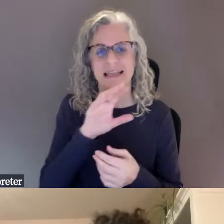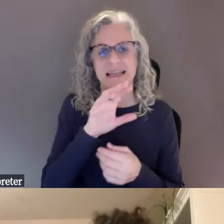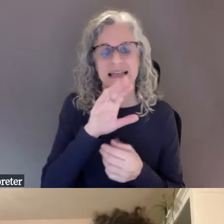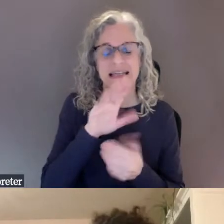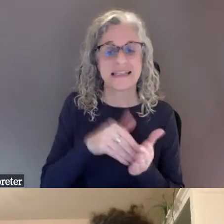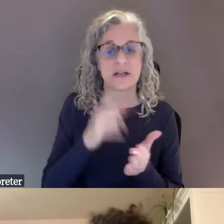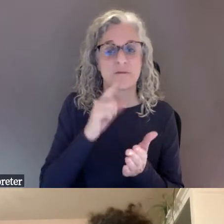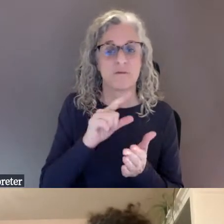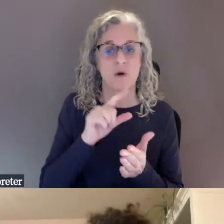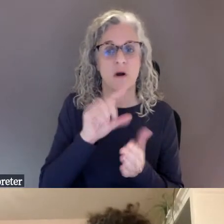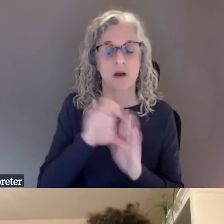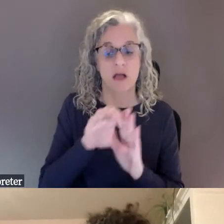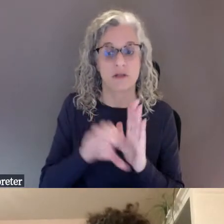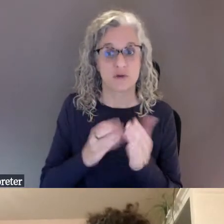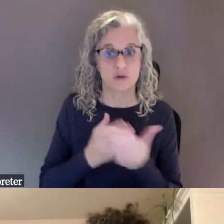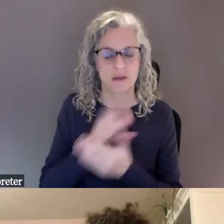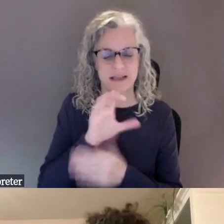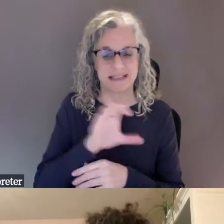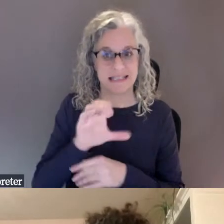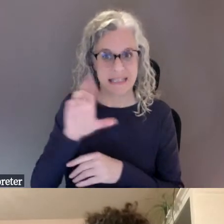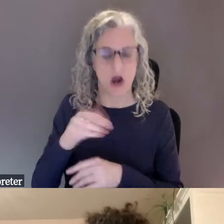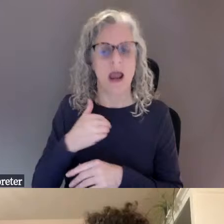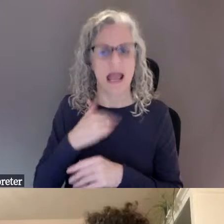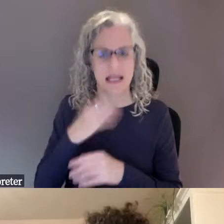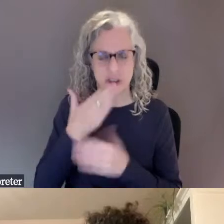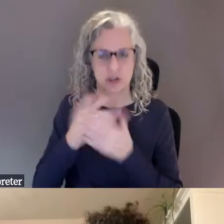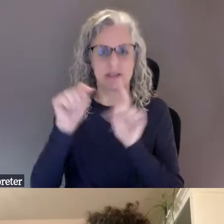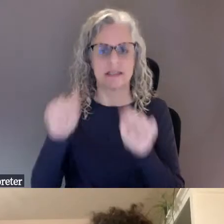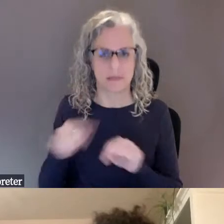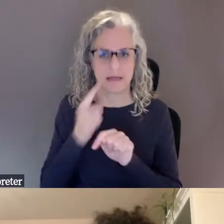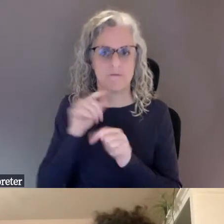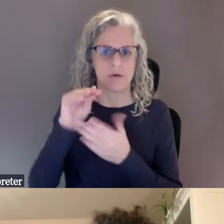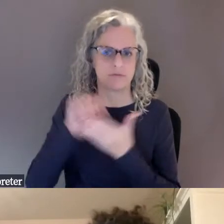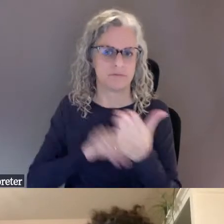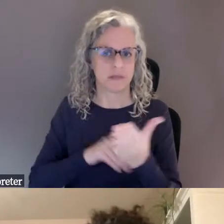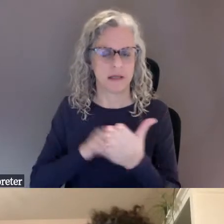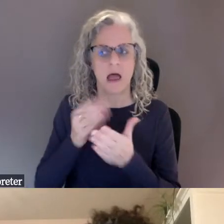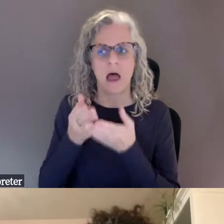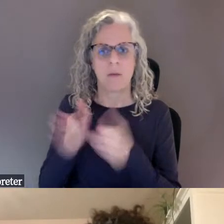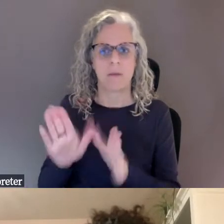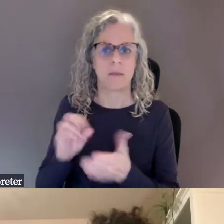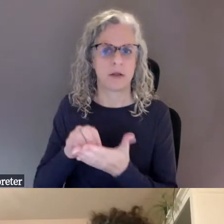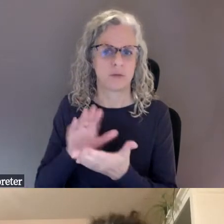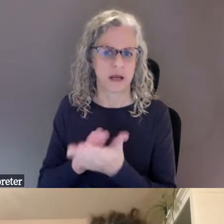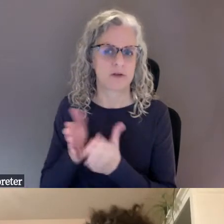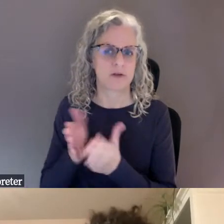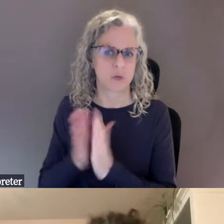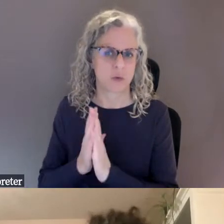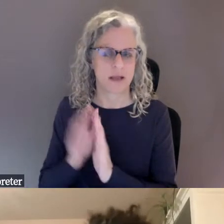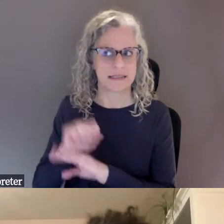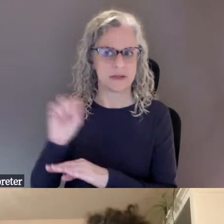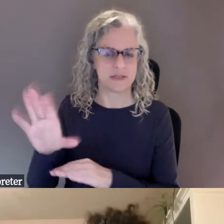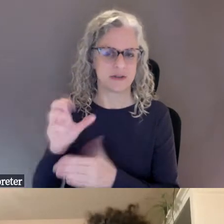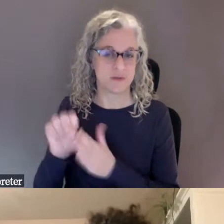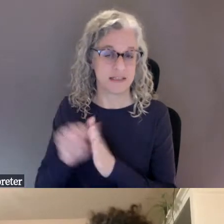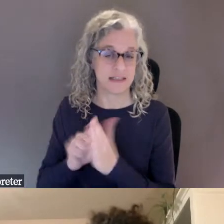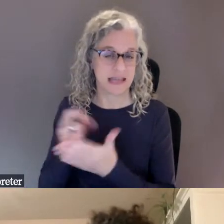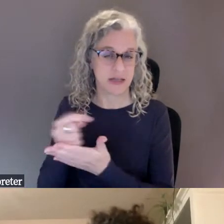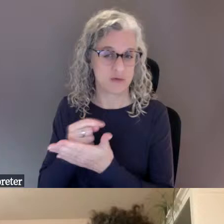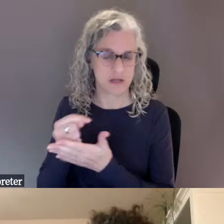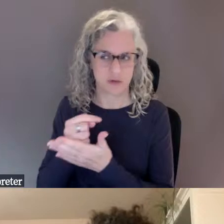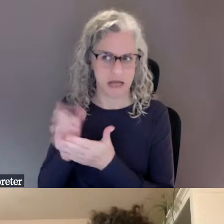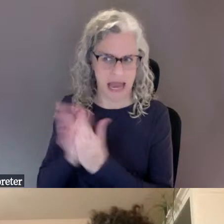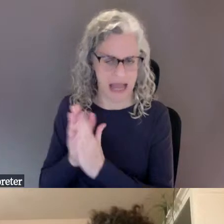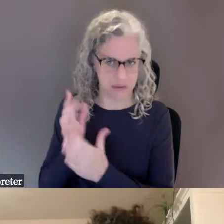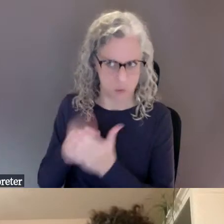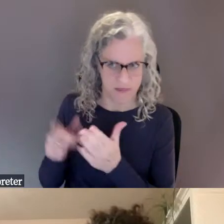good template on how to write a public records request. So you can send one to your state treasurer and ask them what they invest in if you can't find it easily online,